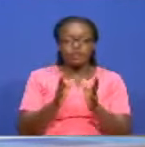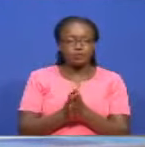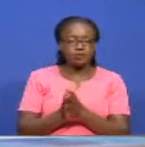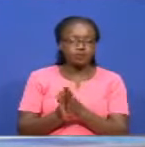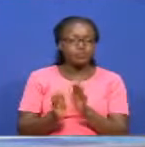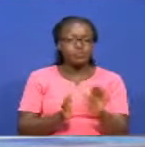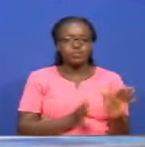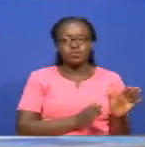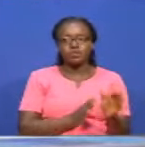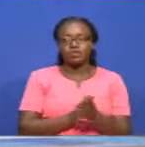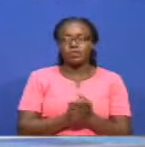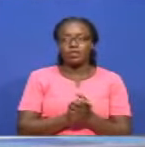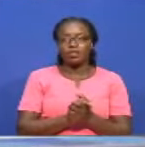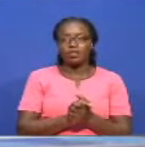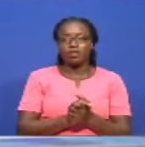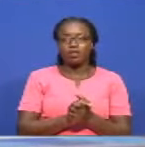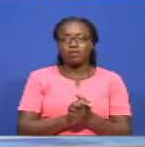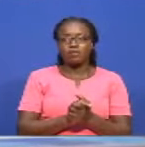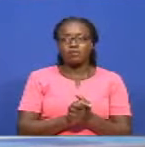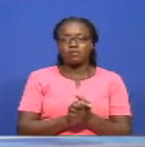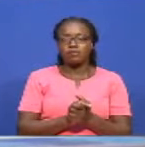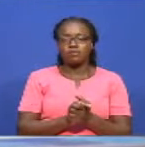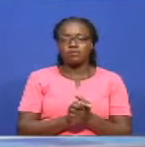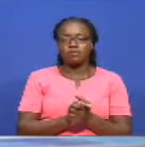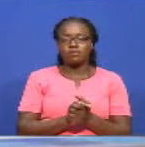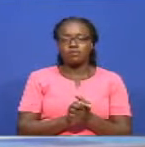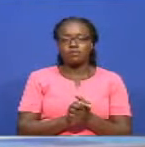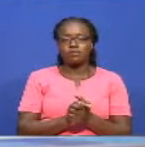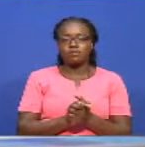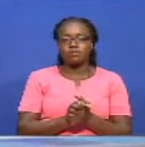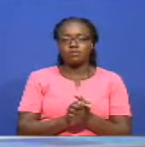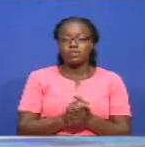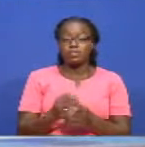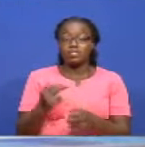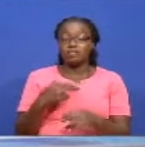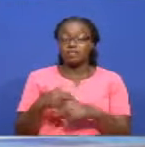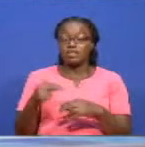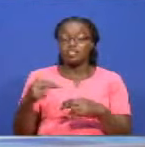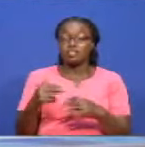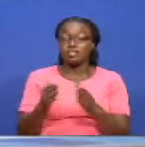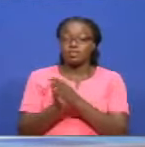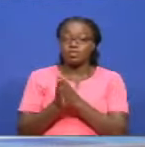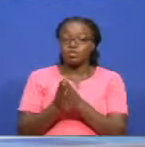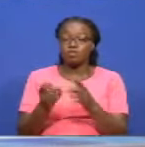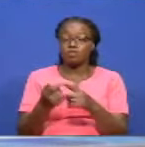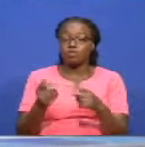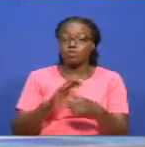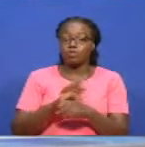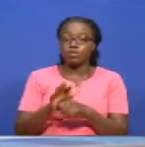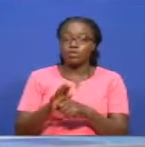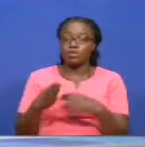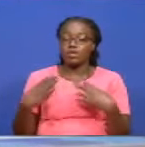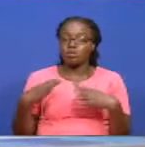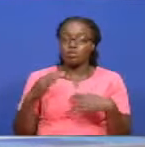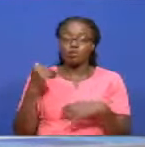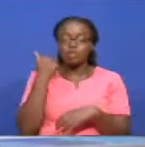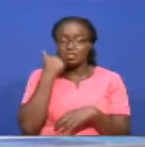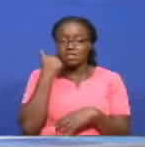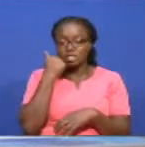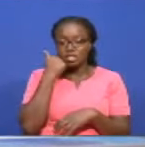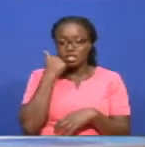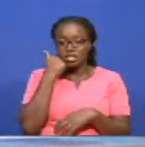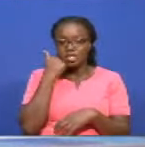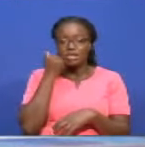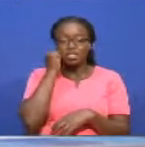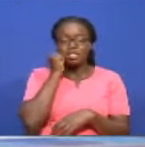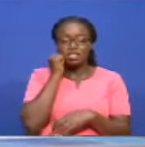Twitter, Edgar Elirot, you're saying you're watching touching stories from COVID-19 patients right there at KU, and also a sad